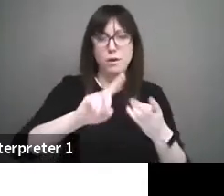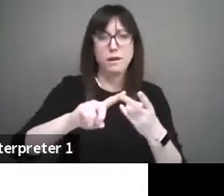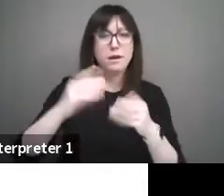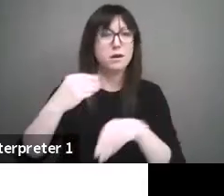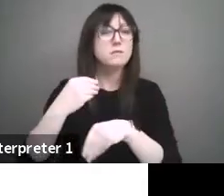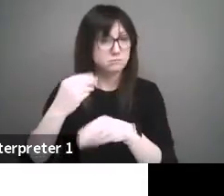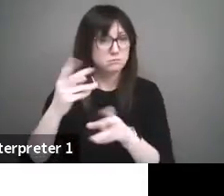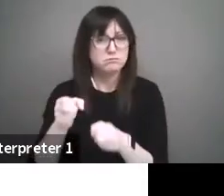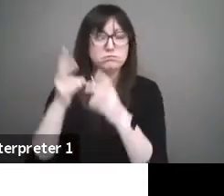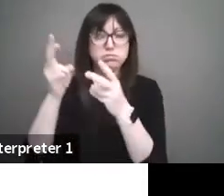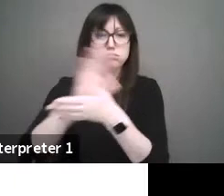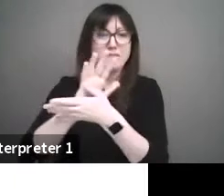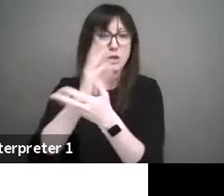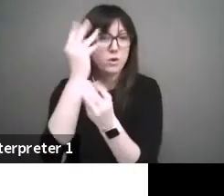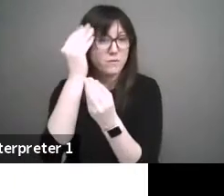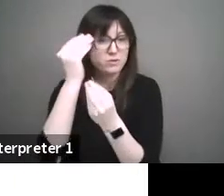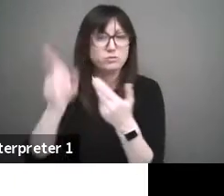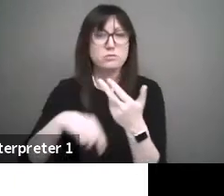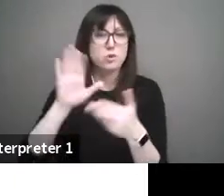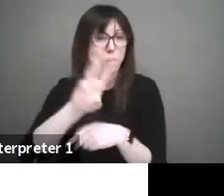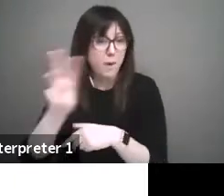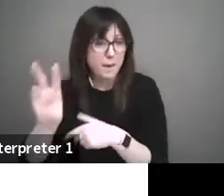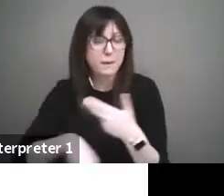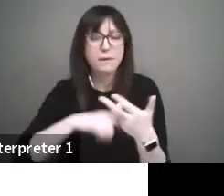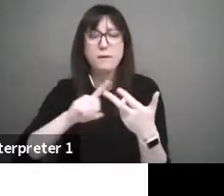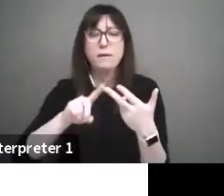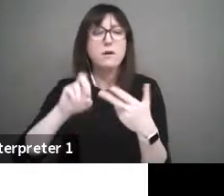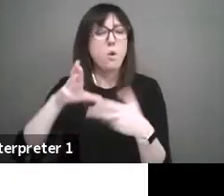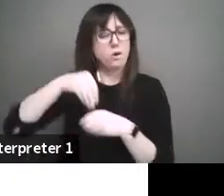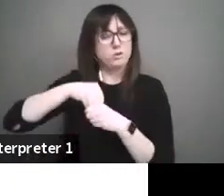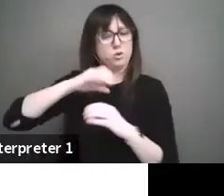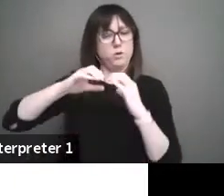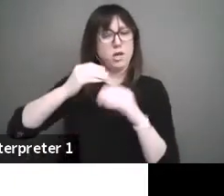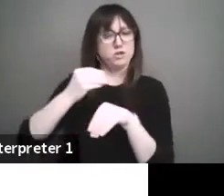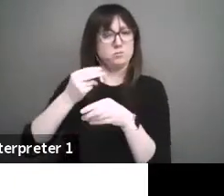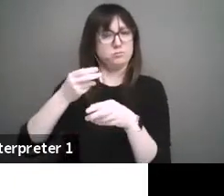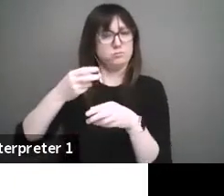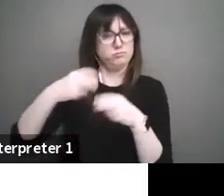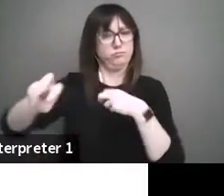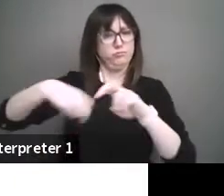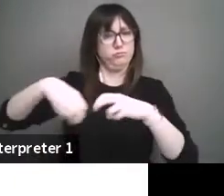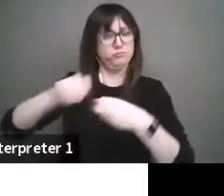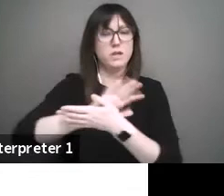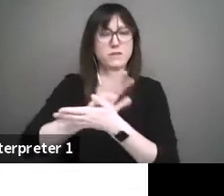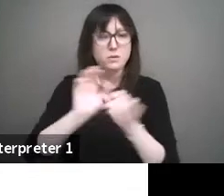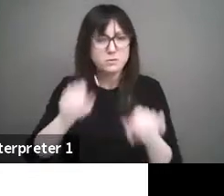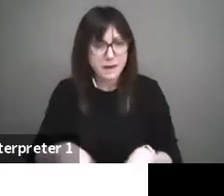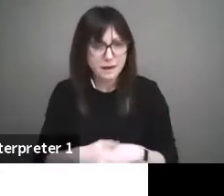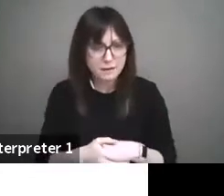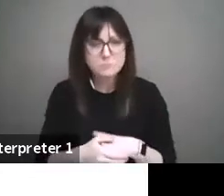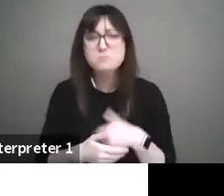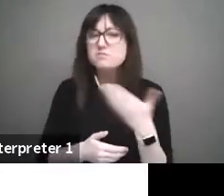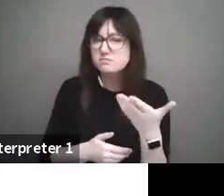content on your website, or using videos to communicate internally with your organization. So a quick